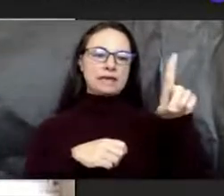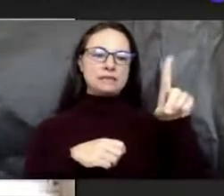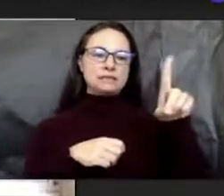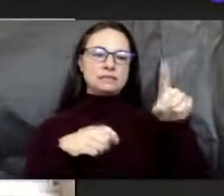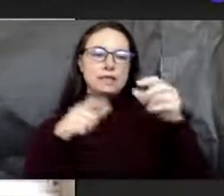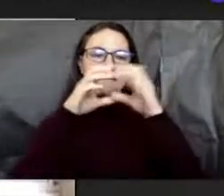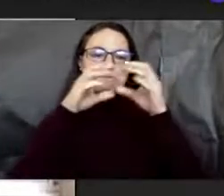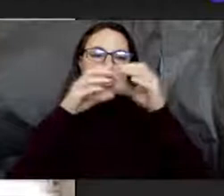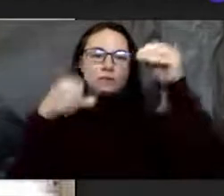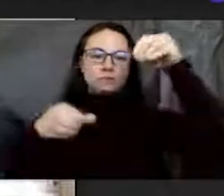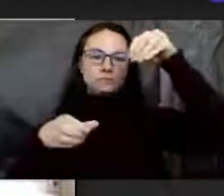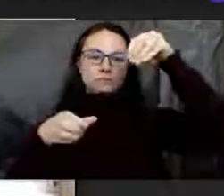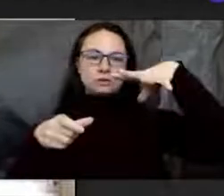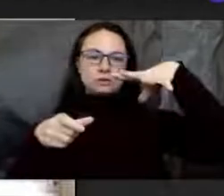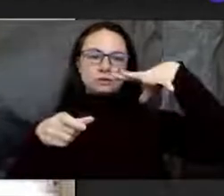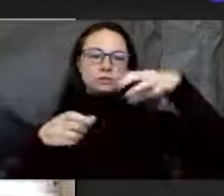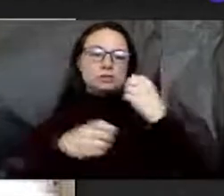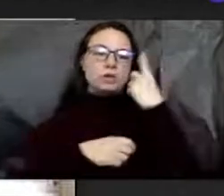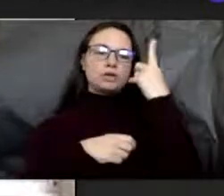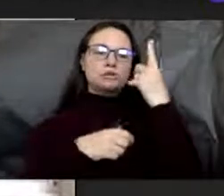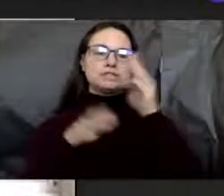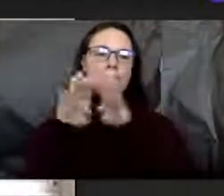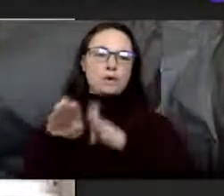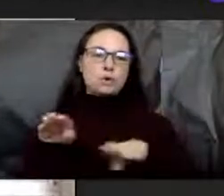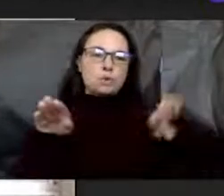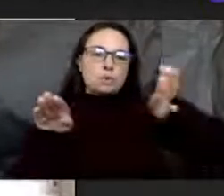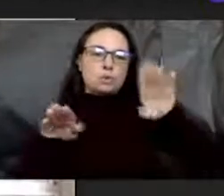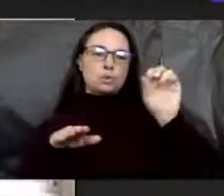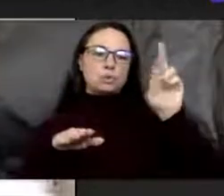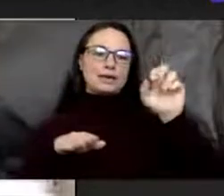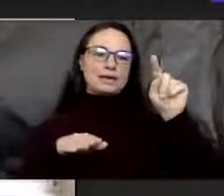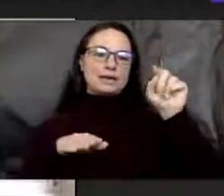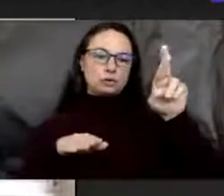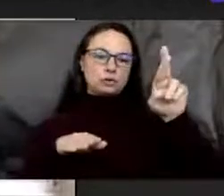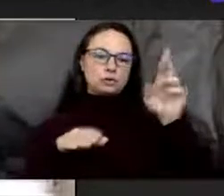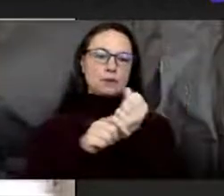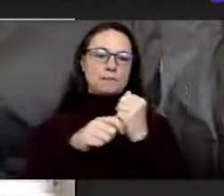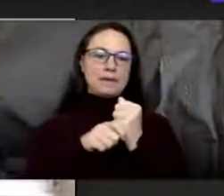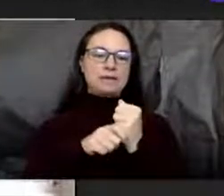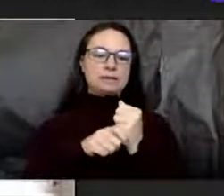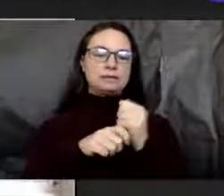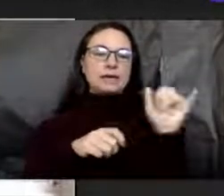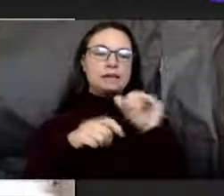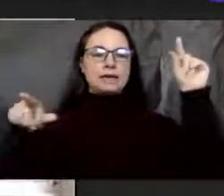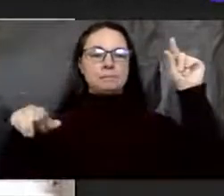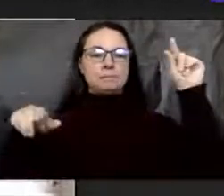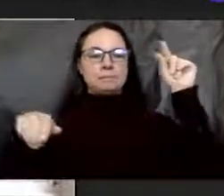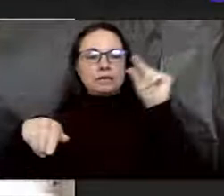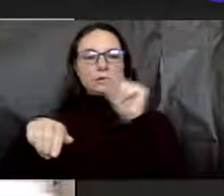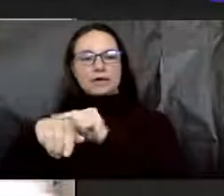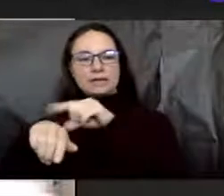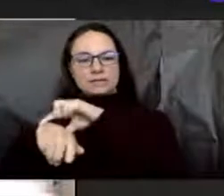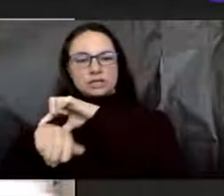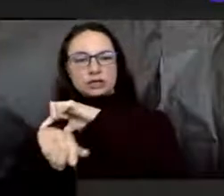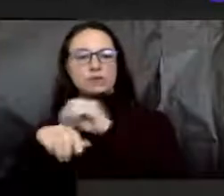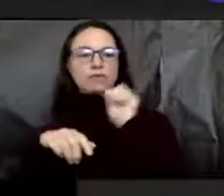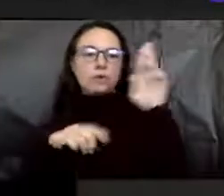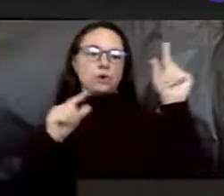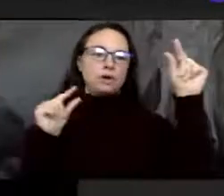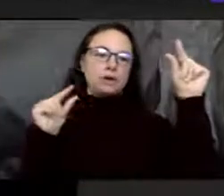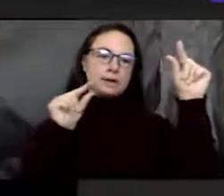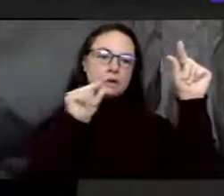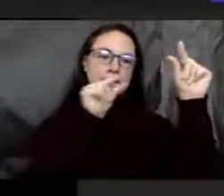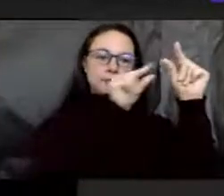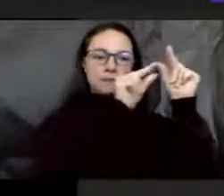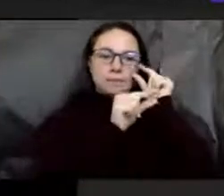dropping ball to understand how craters are made in situations where meteorites hit the Earth or the Moon. Our